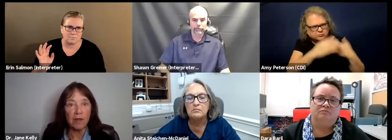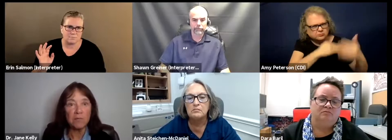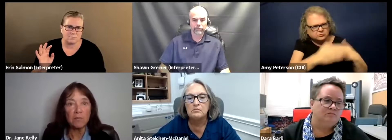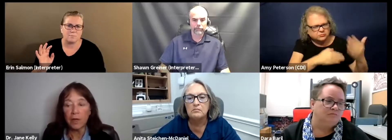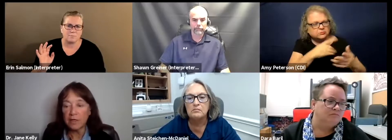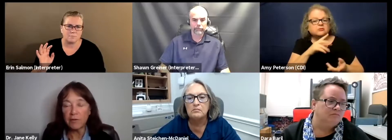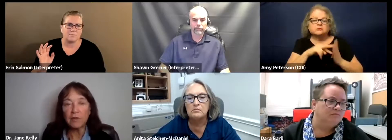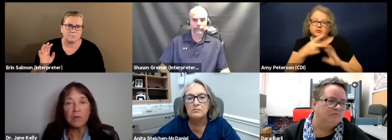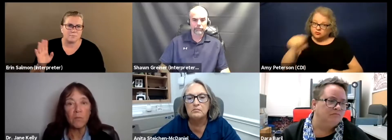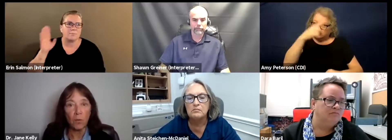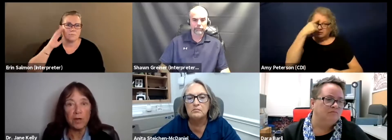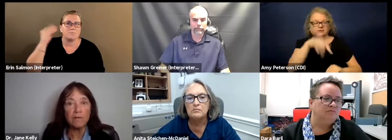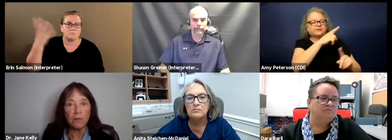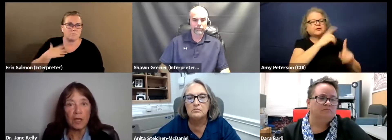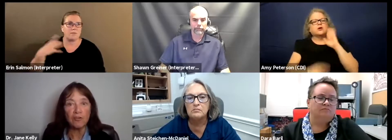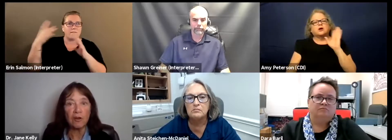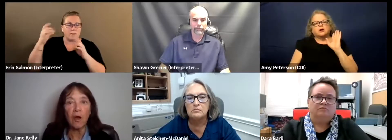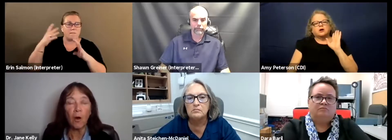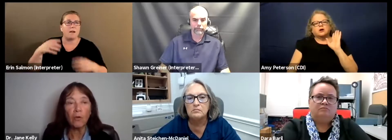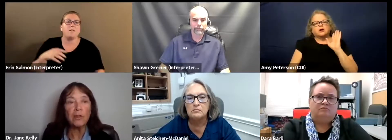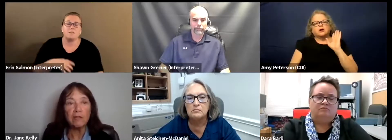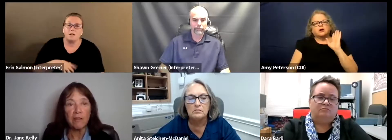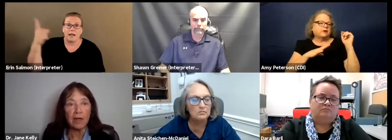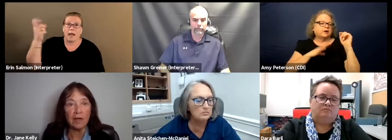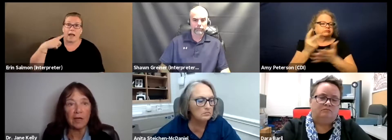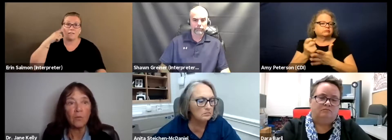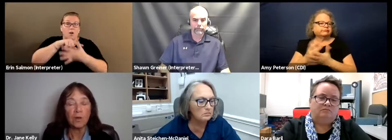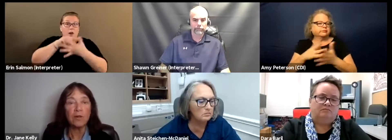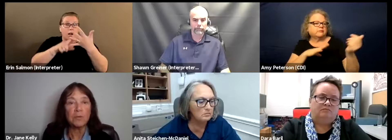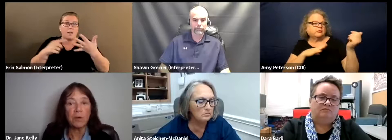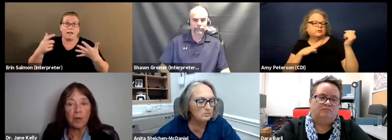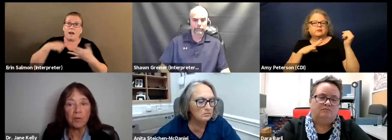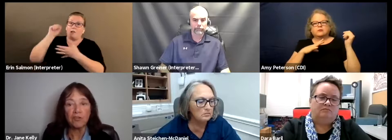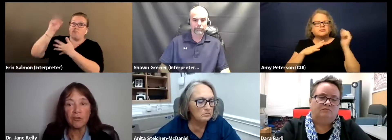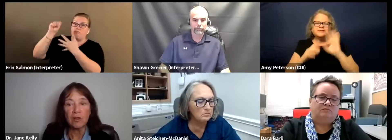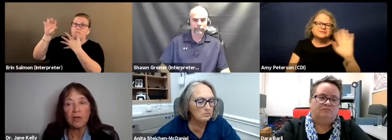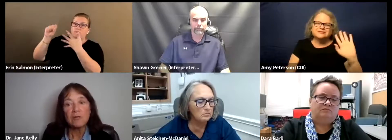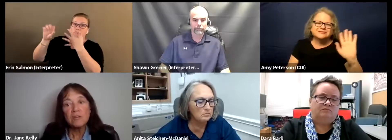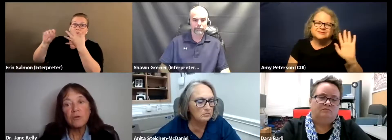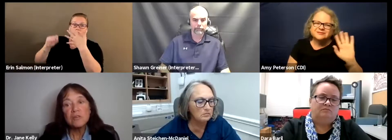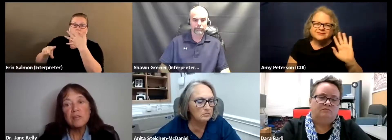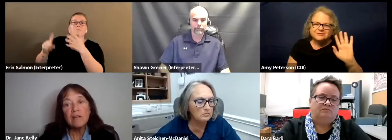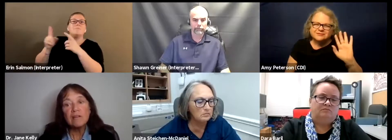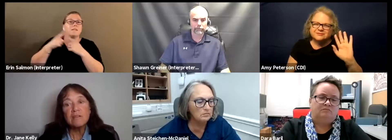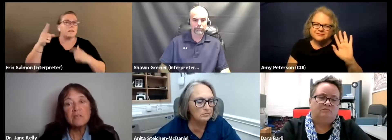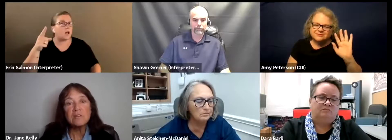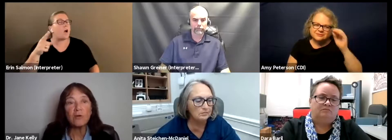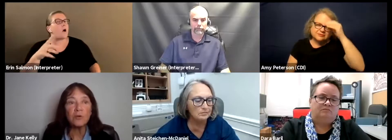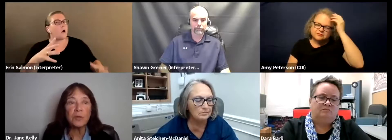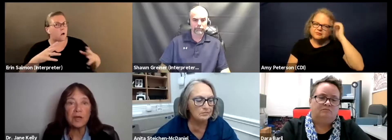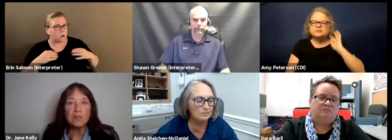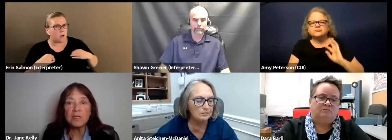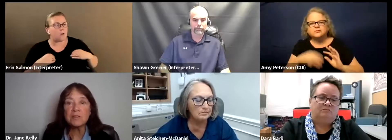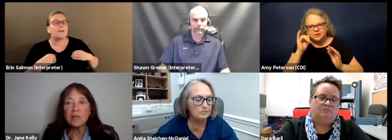satisfy them by giving them more information, only then will it be published. So to say that this is